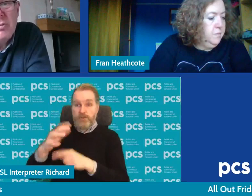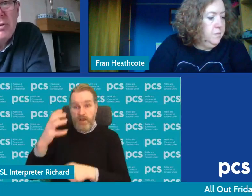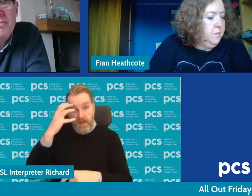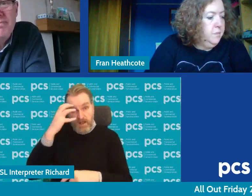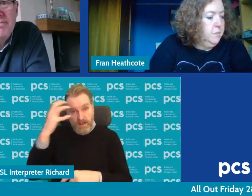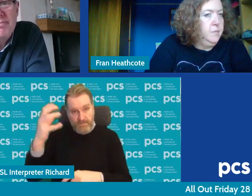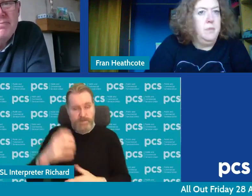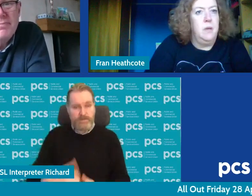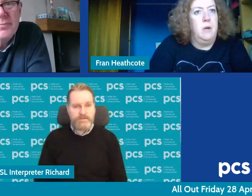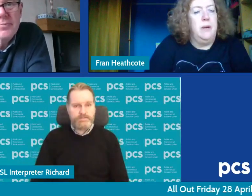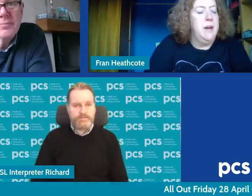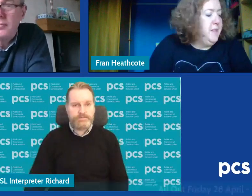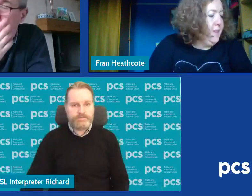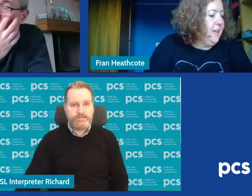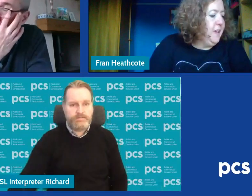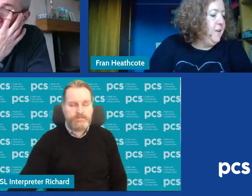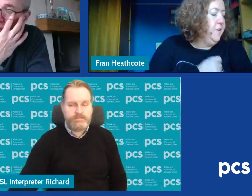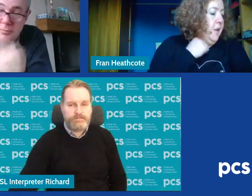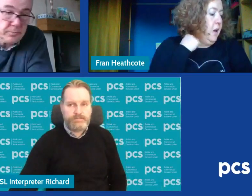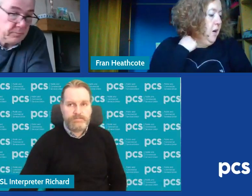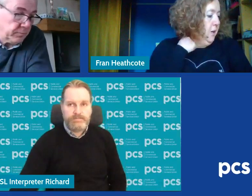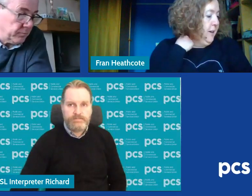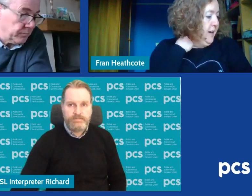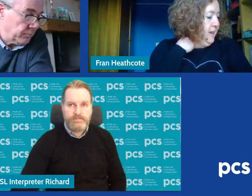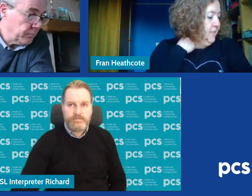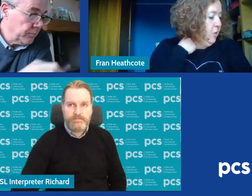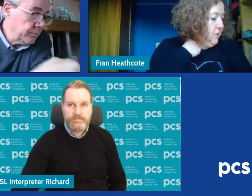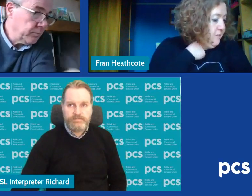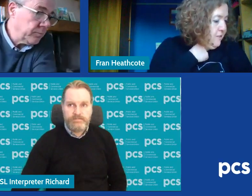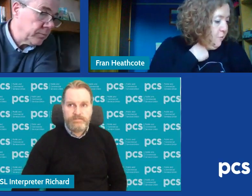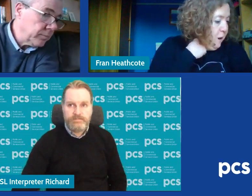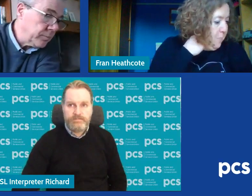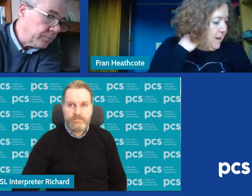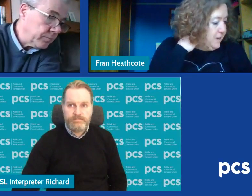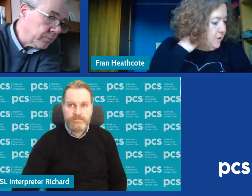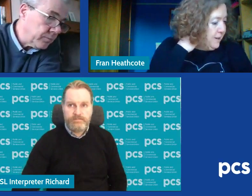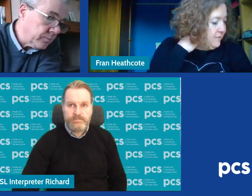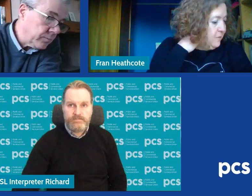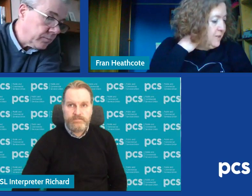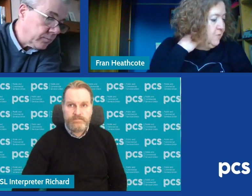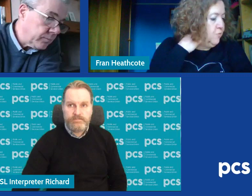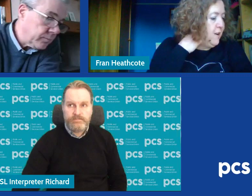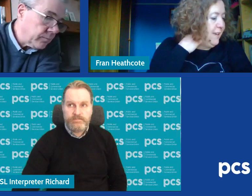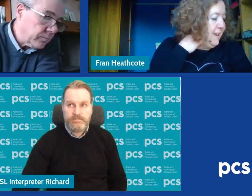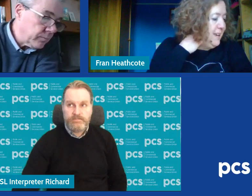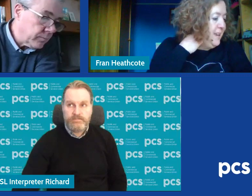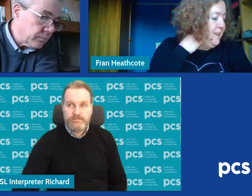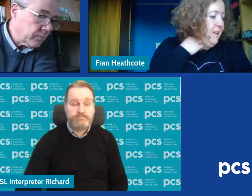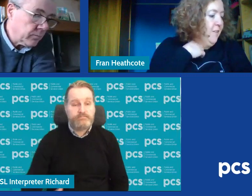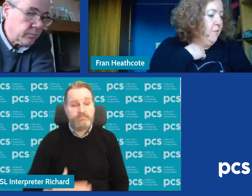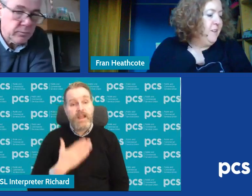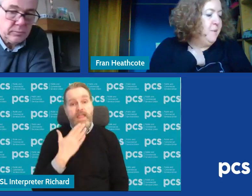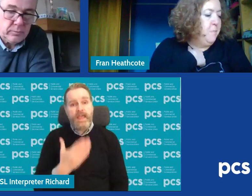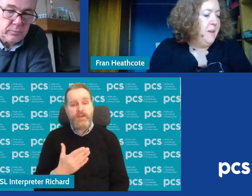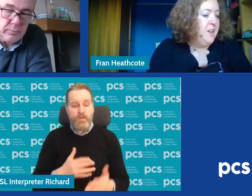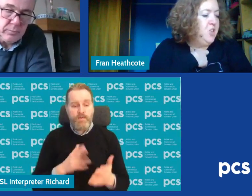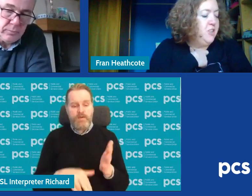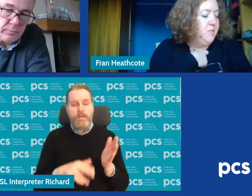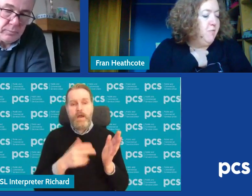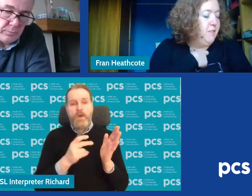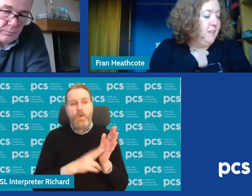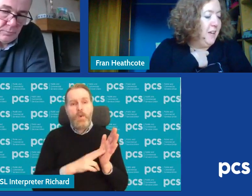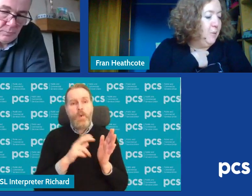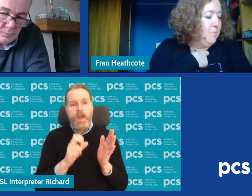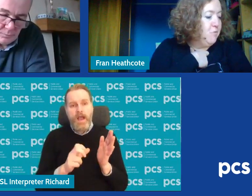as possible. Okay, thank you. Okay, solidarity from RPA Newcastle, that's from Fran Kelly, from